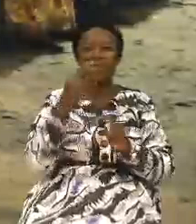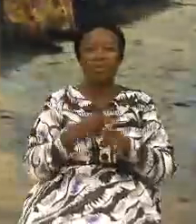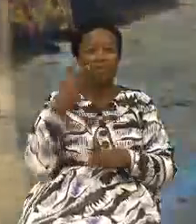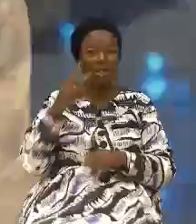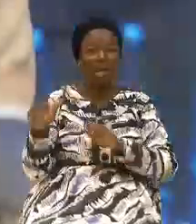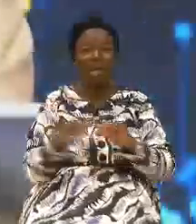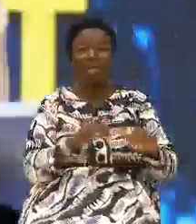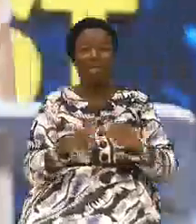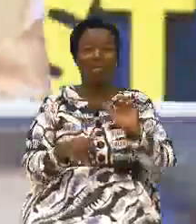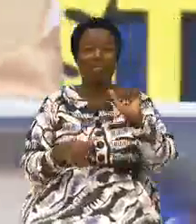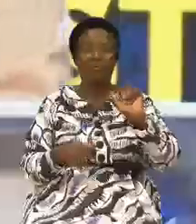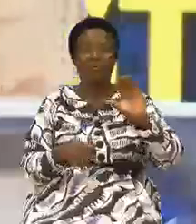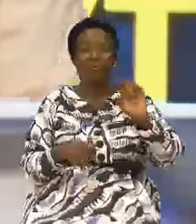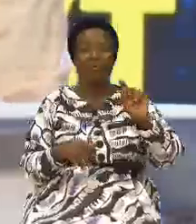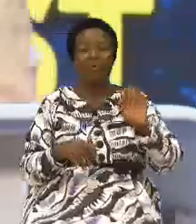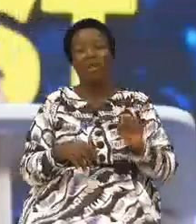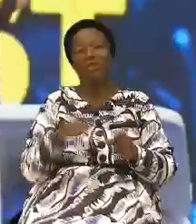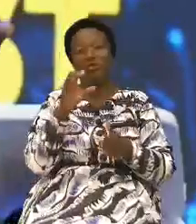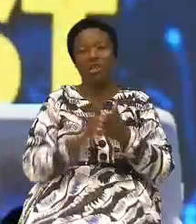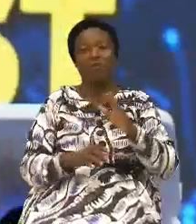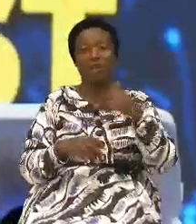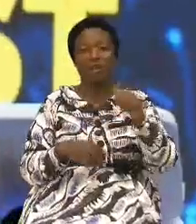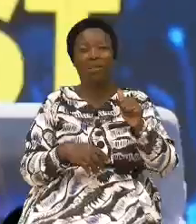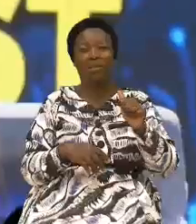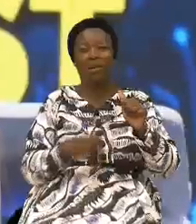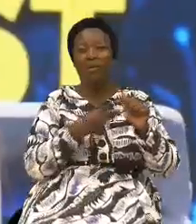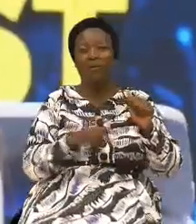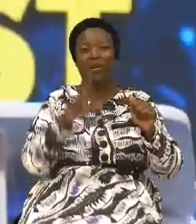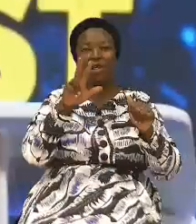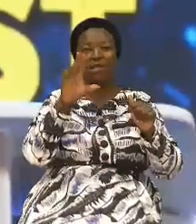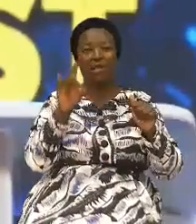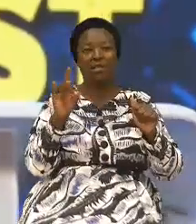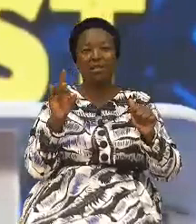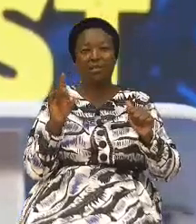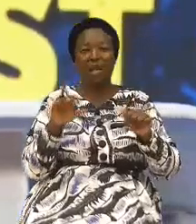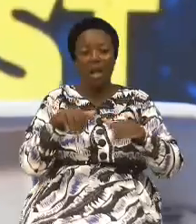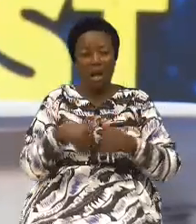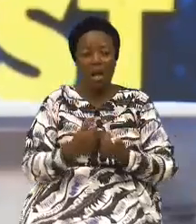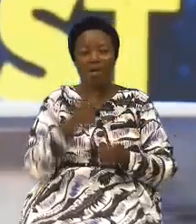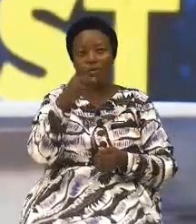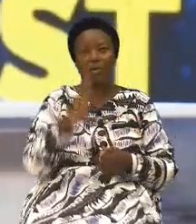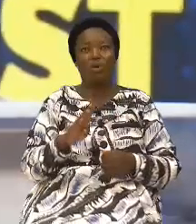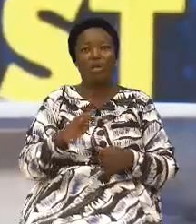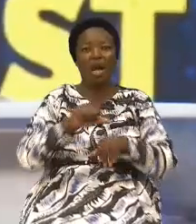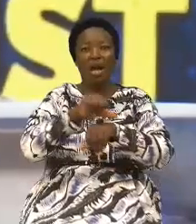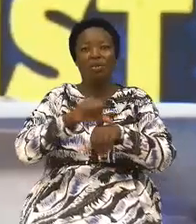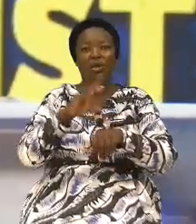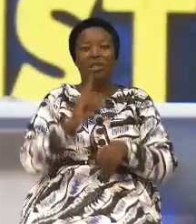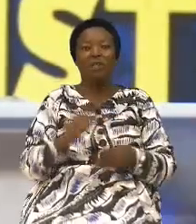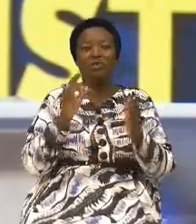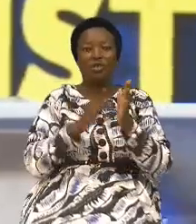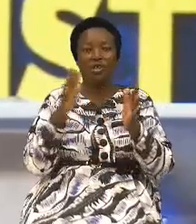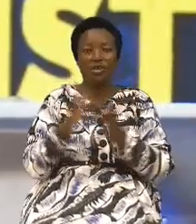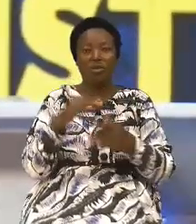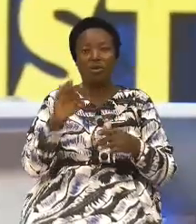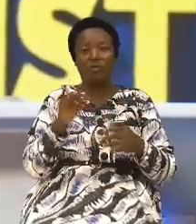10. I'm reading from verse 38. Acts chapter 10 verse 38. How God anointed Jesus of